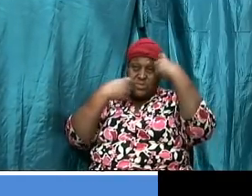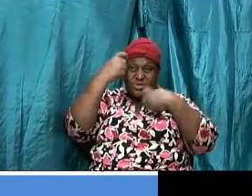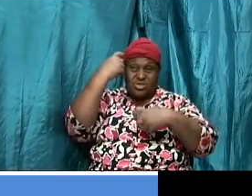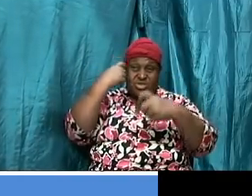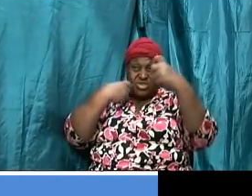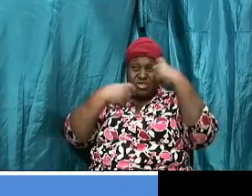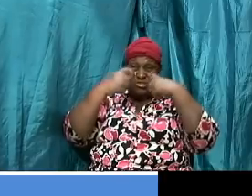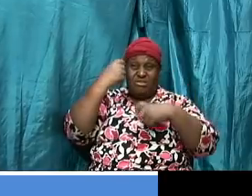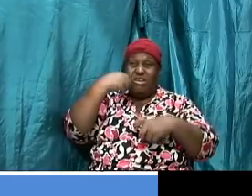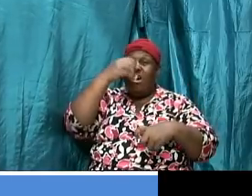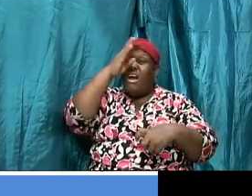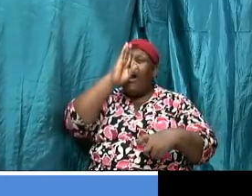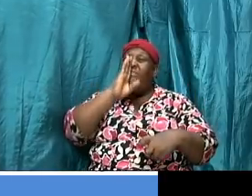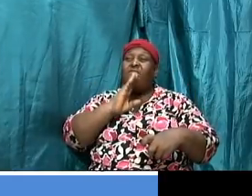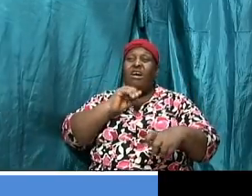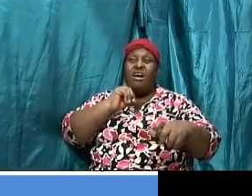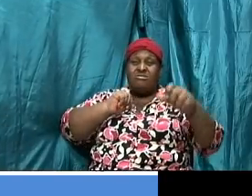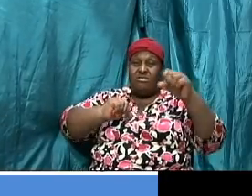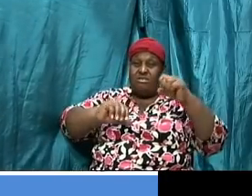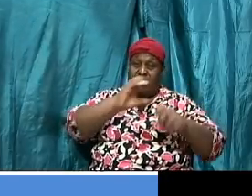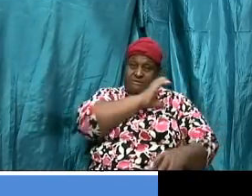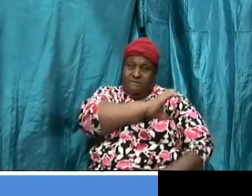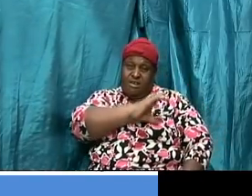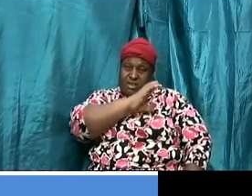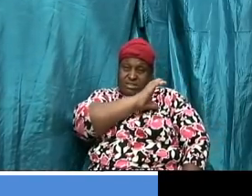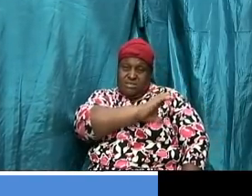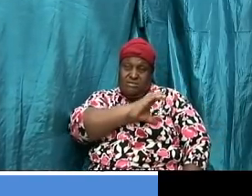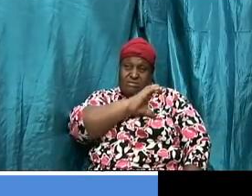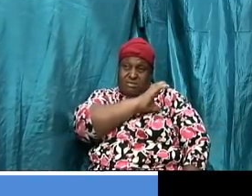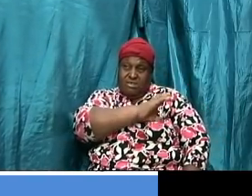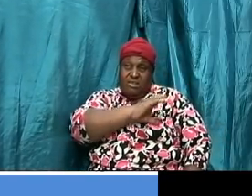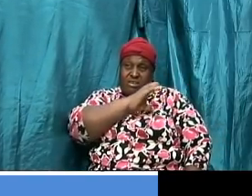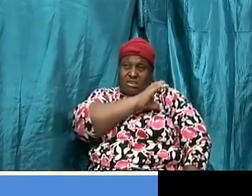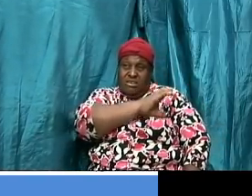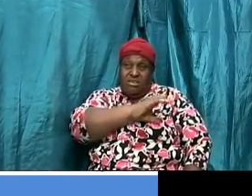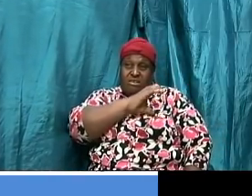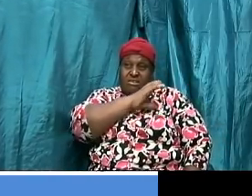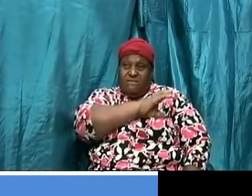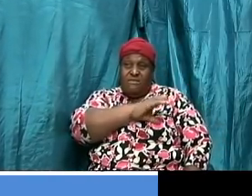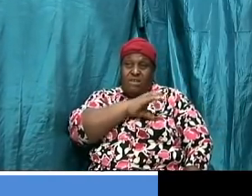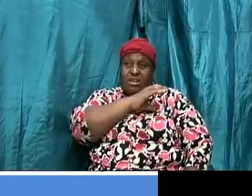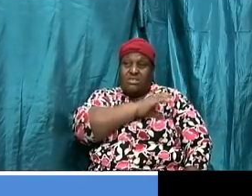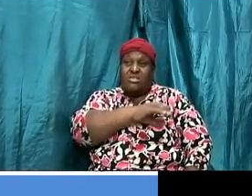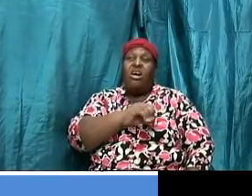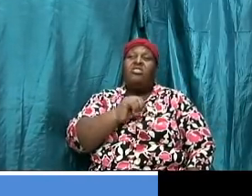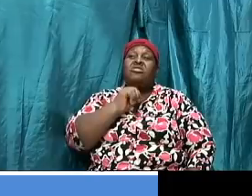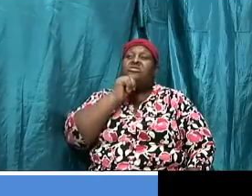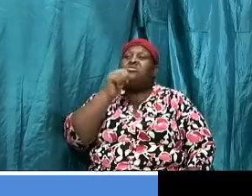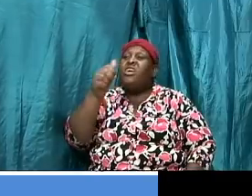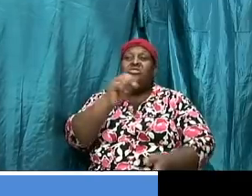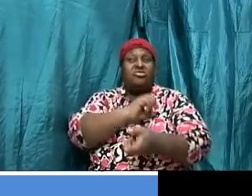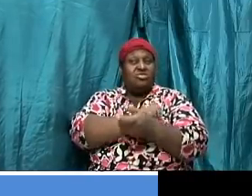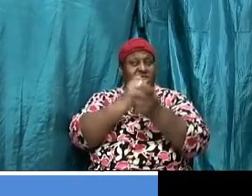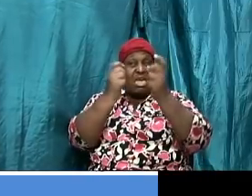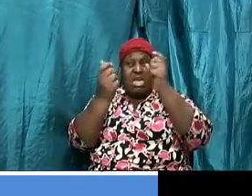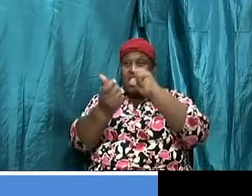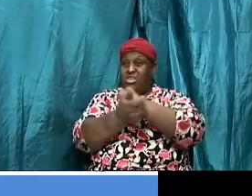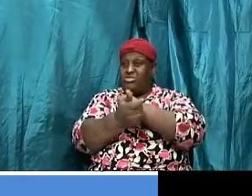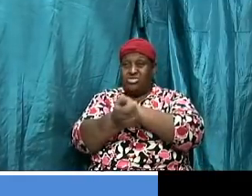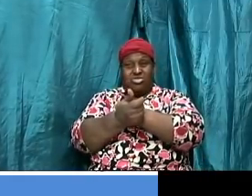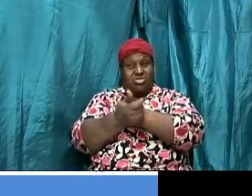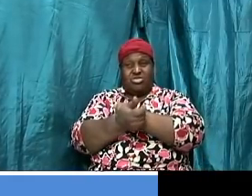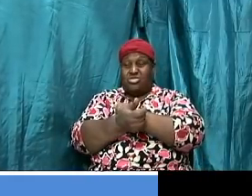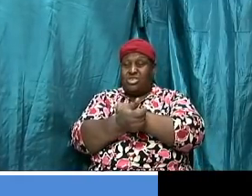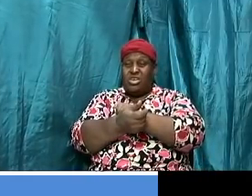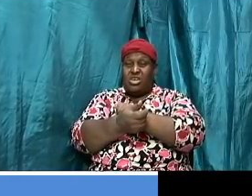character. It is therefore an unchanging moral standard. And that goes without saying, because the